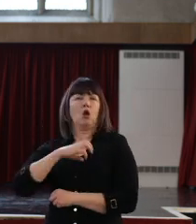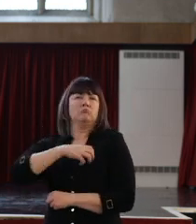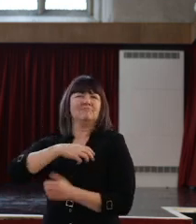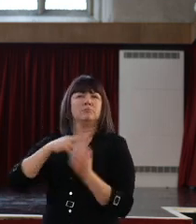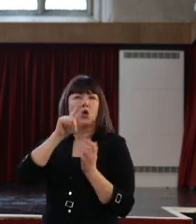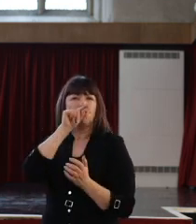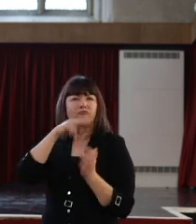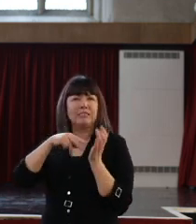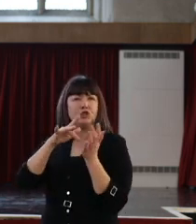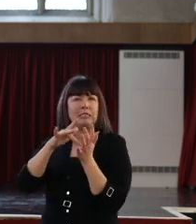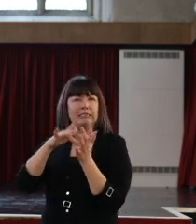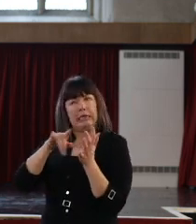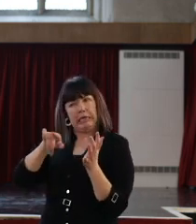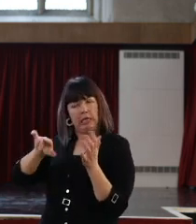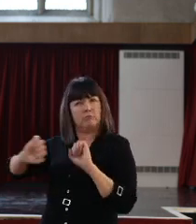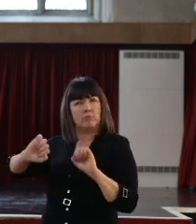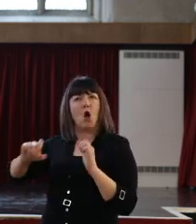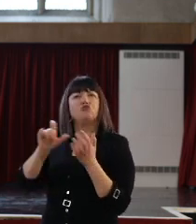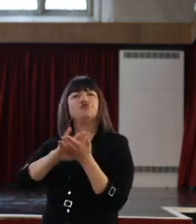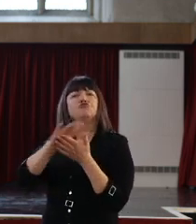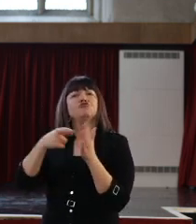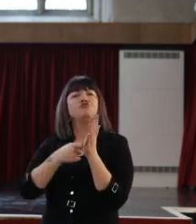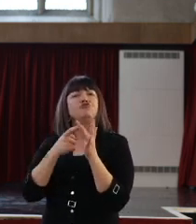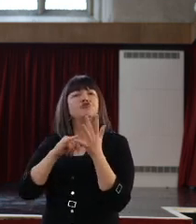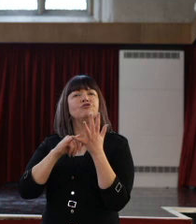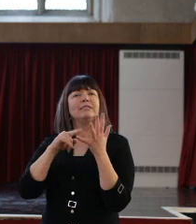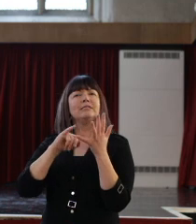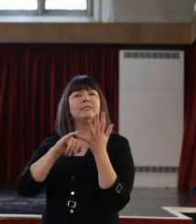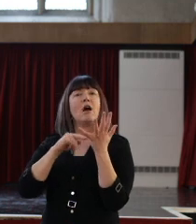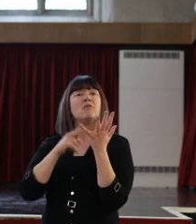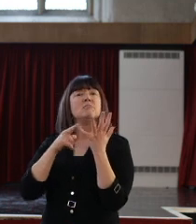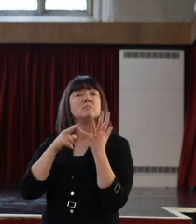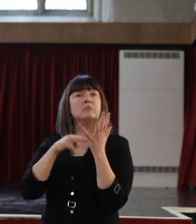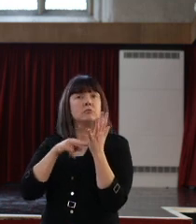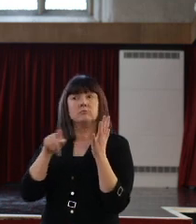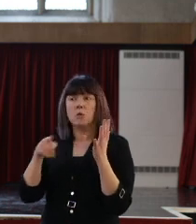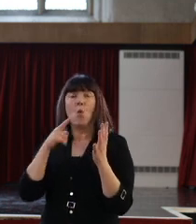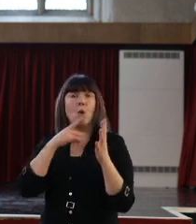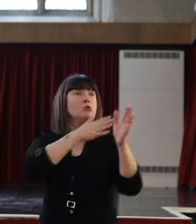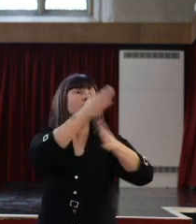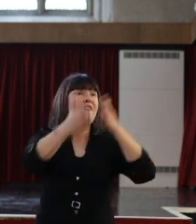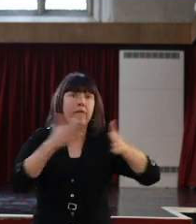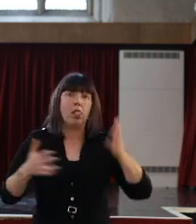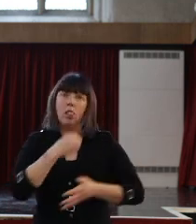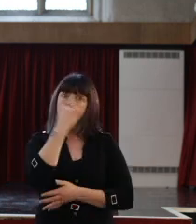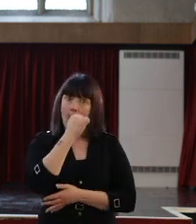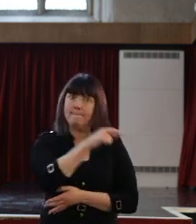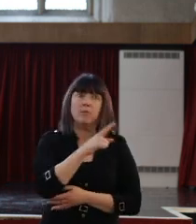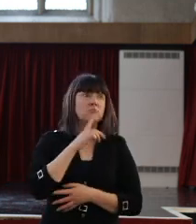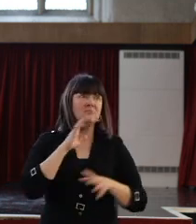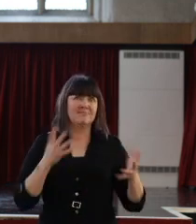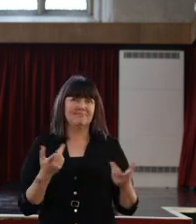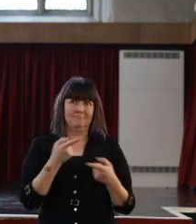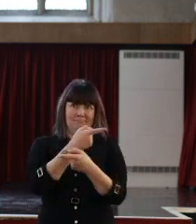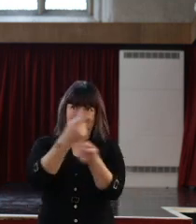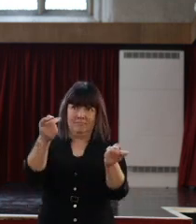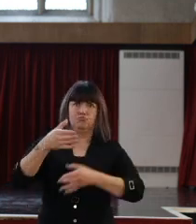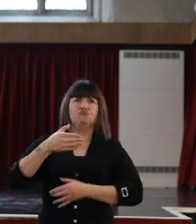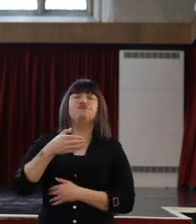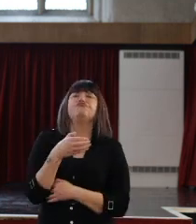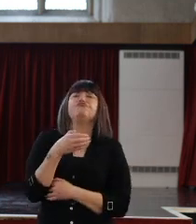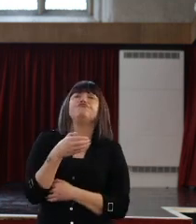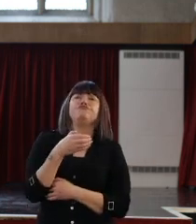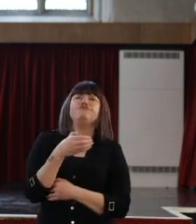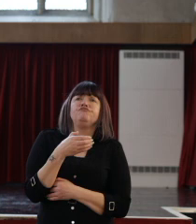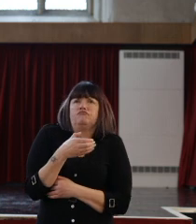Norwich pubs, whether they wanted us to or not. And a lot of the times they really didn't. I do remember ducking pint glasses at the